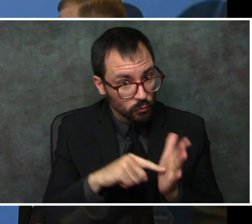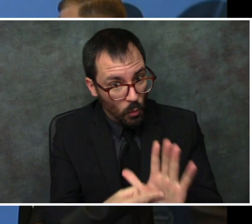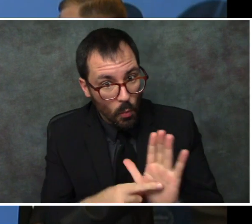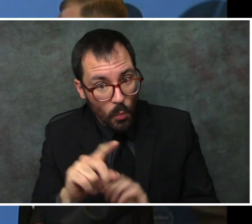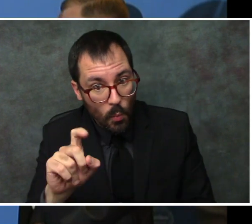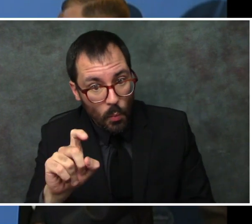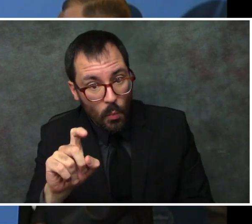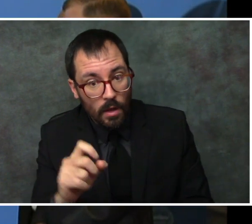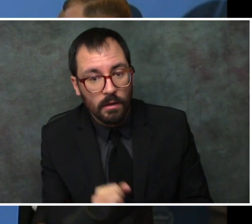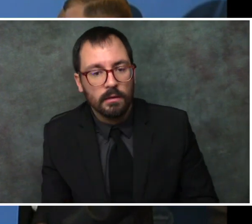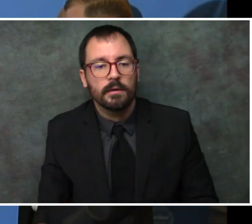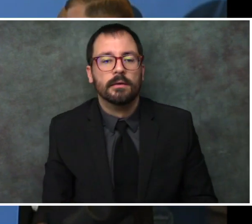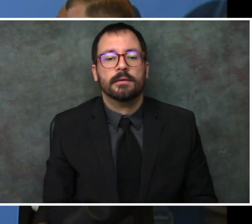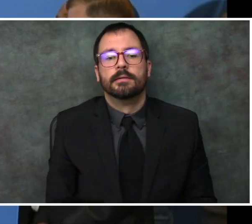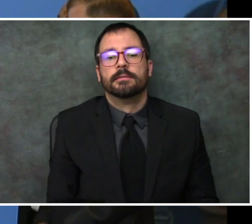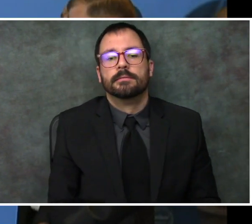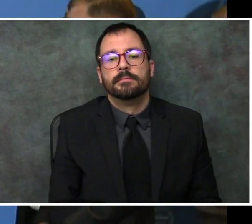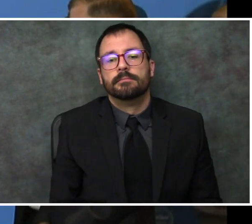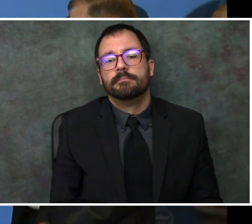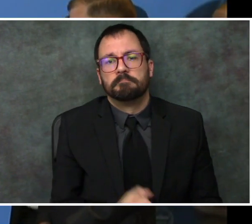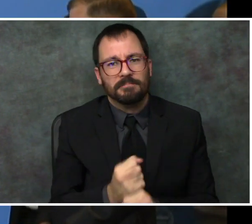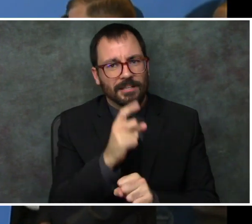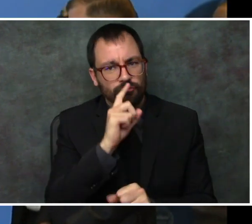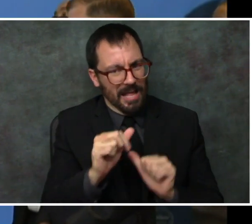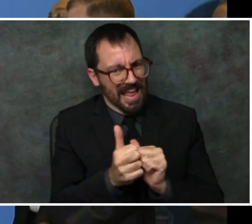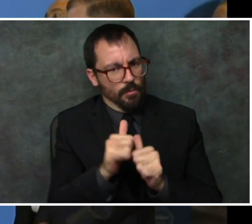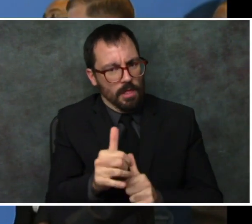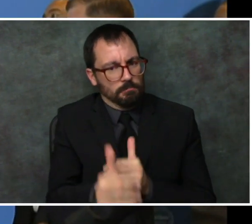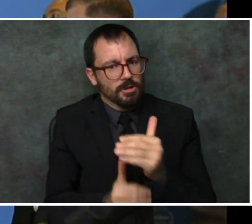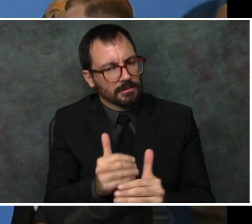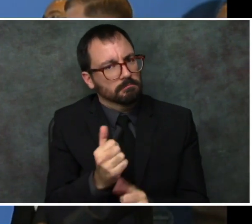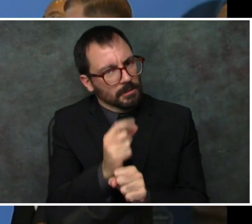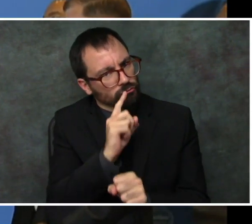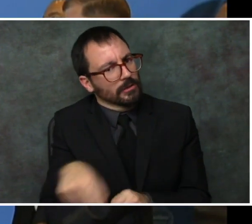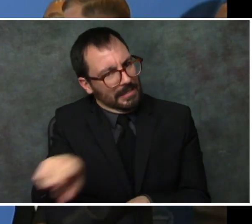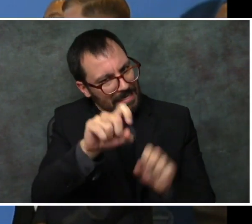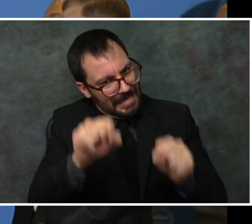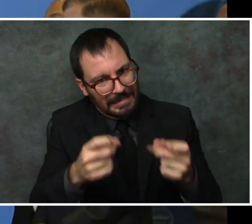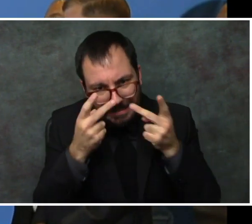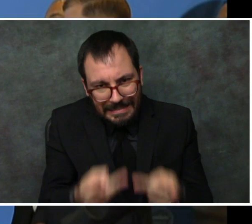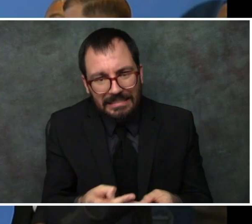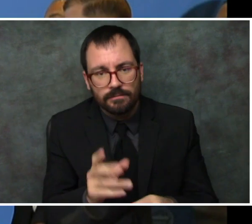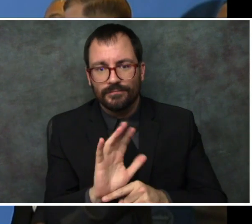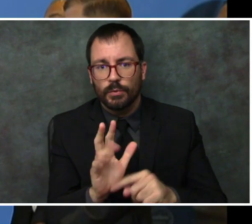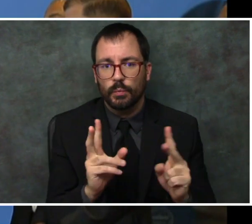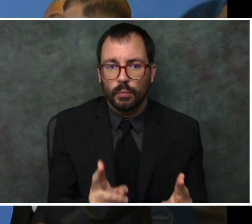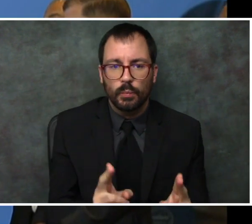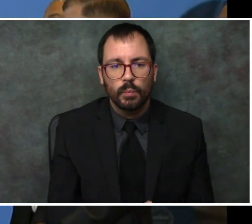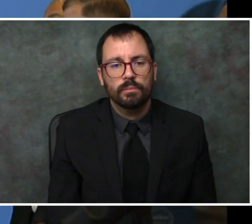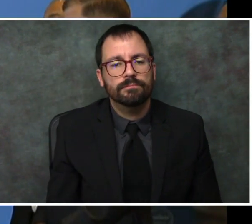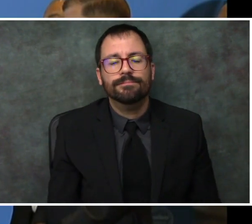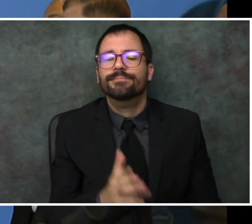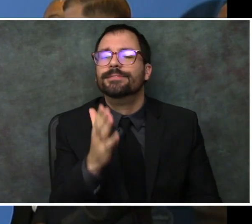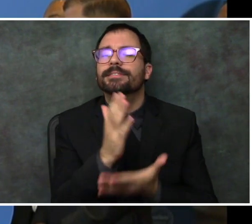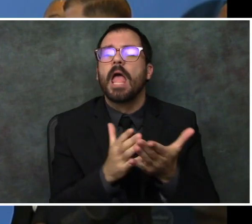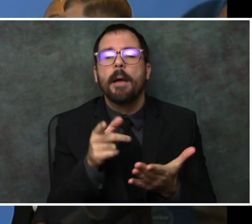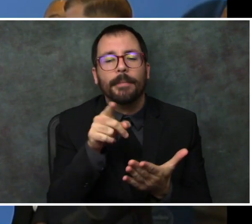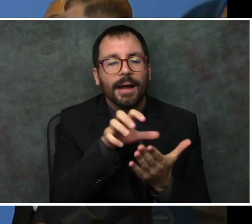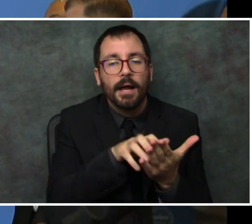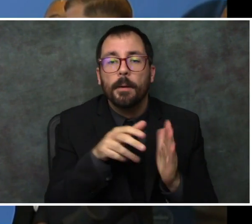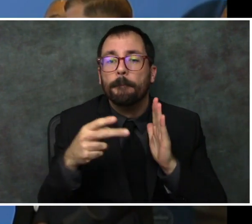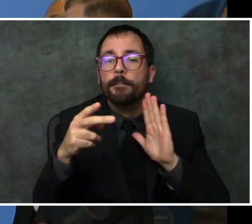that families, and making sure that that happened. And then there are some languages